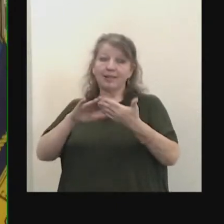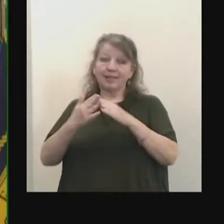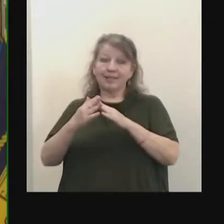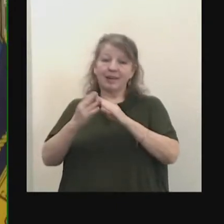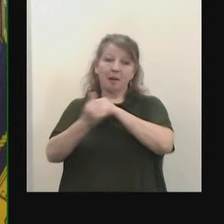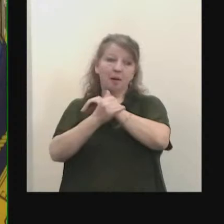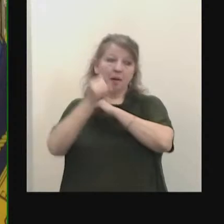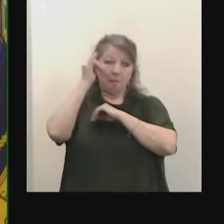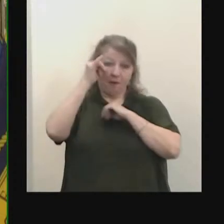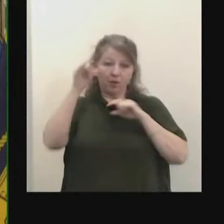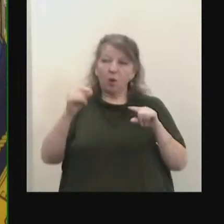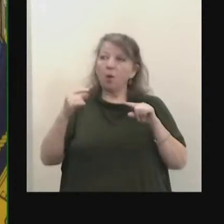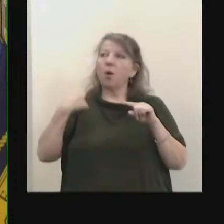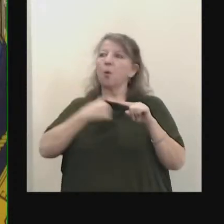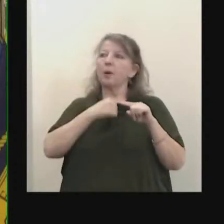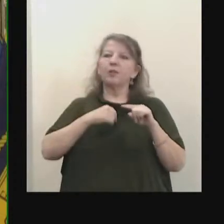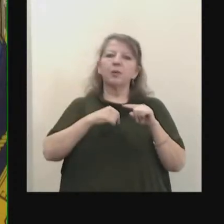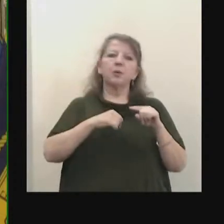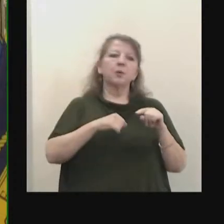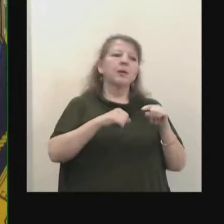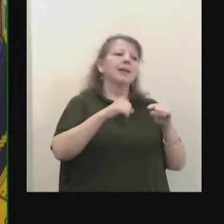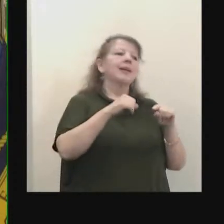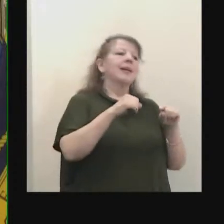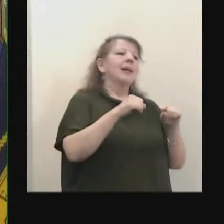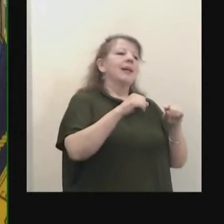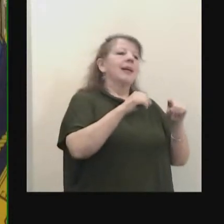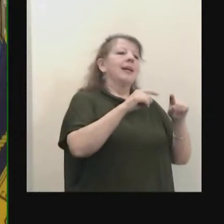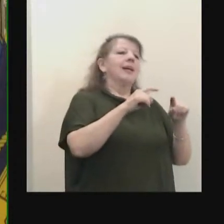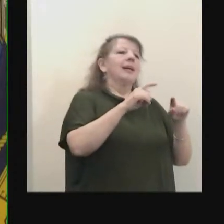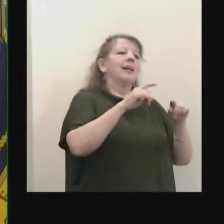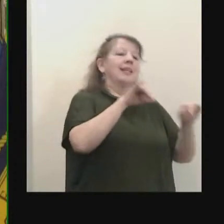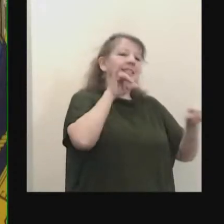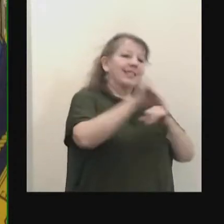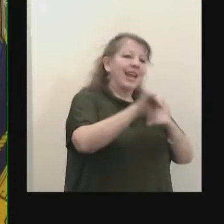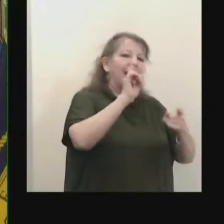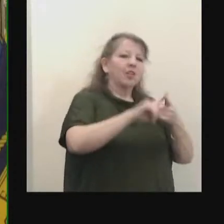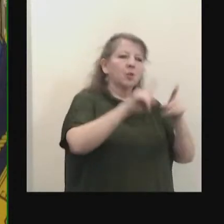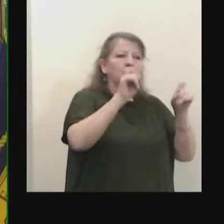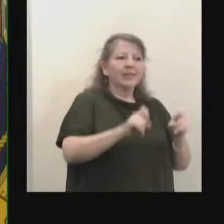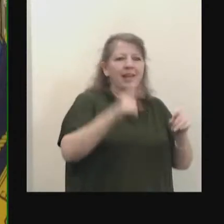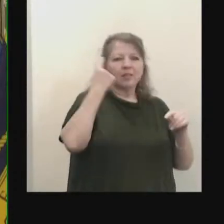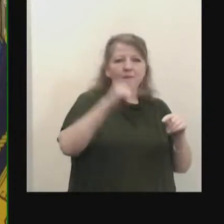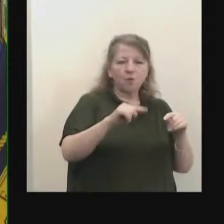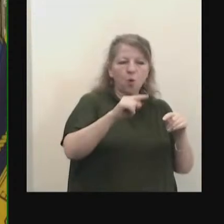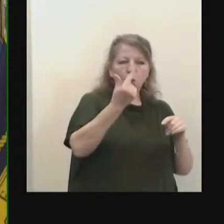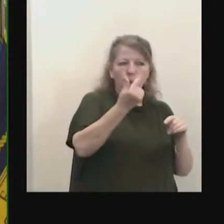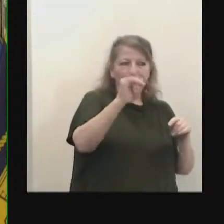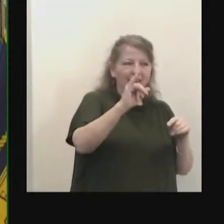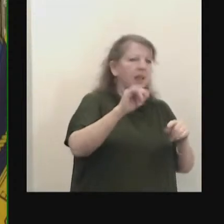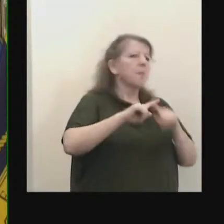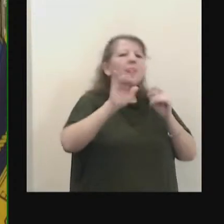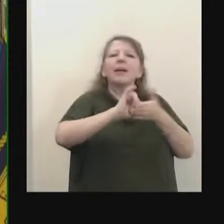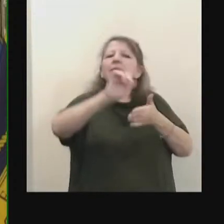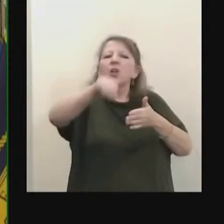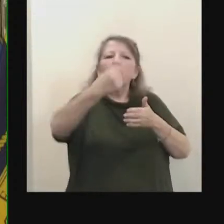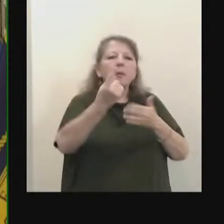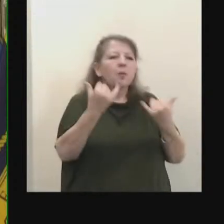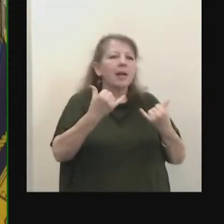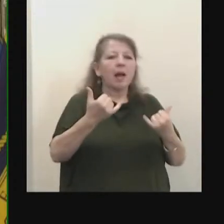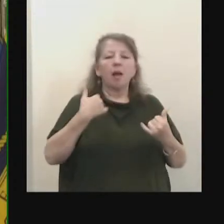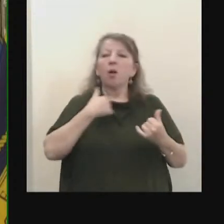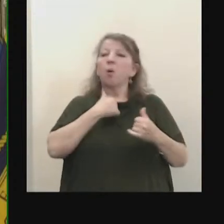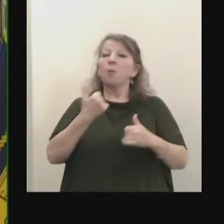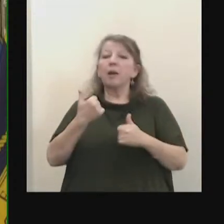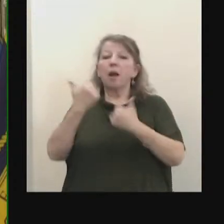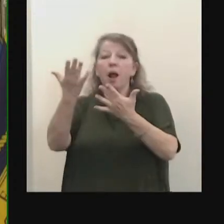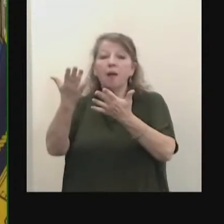Test to Stay pilot program in Grand Island, but that's the only one that we're doing. We offer suggestions based on the parties that are out